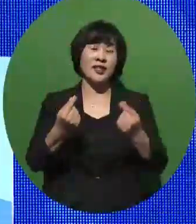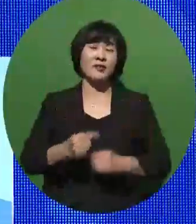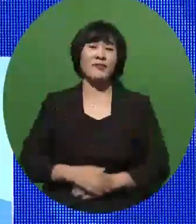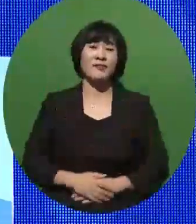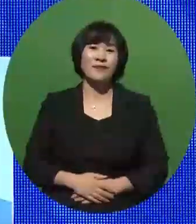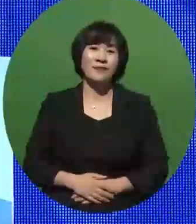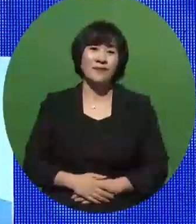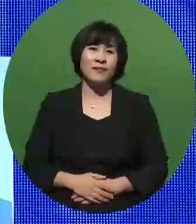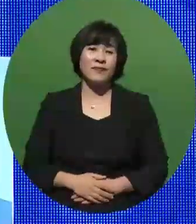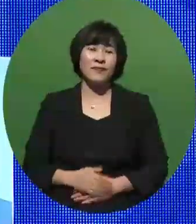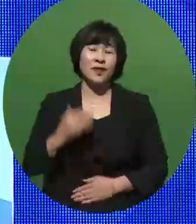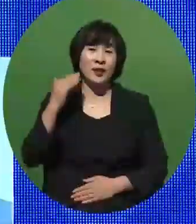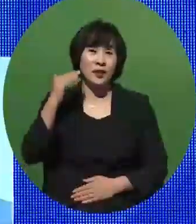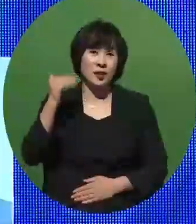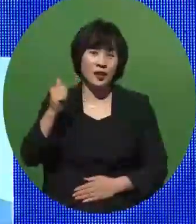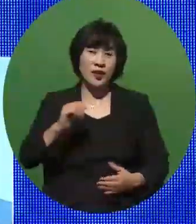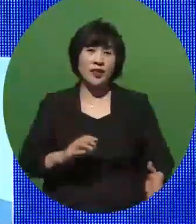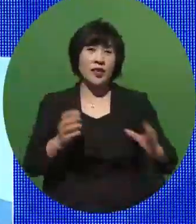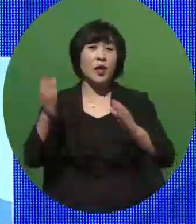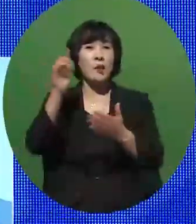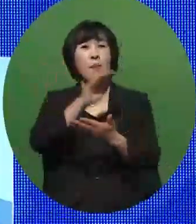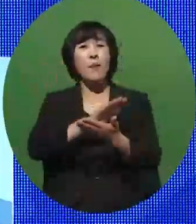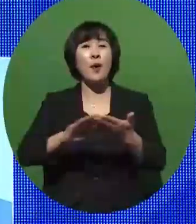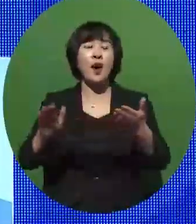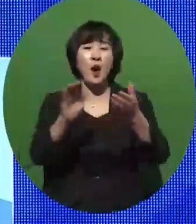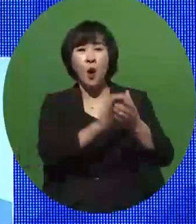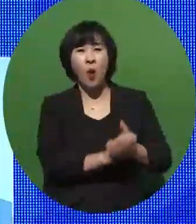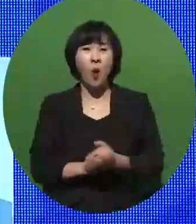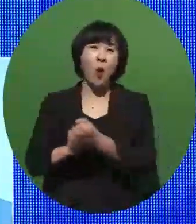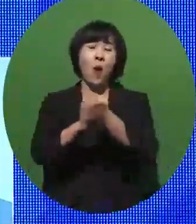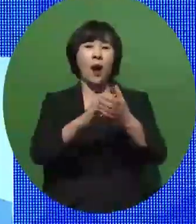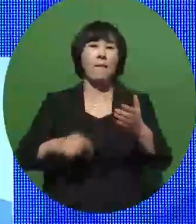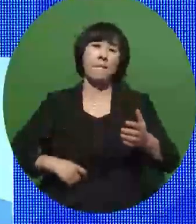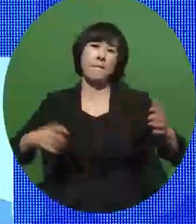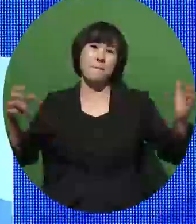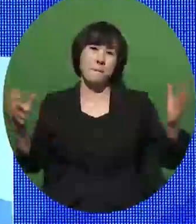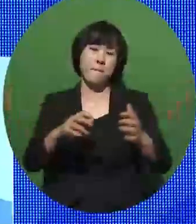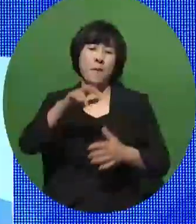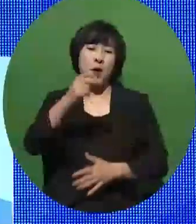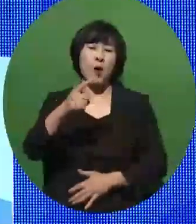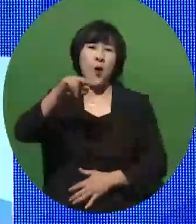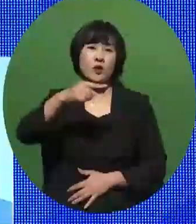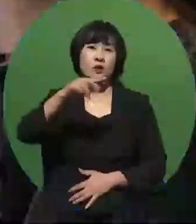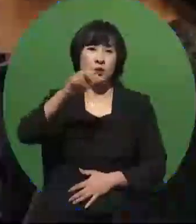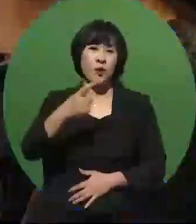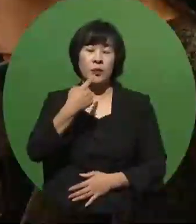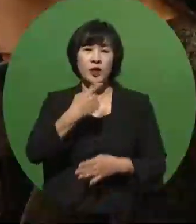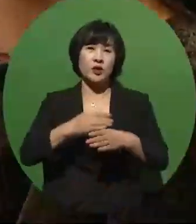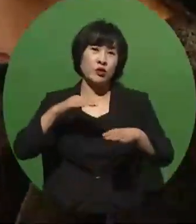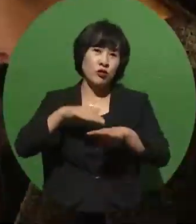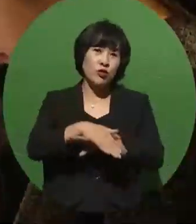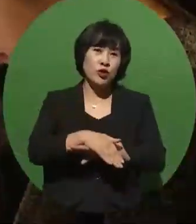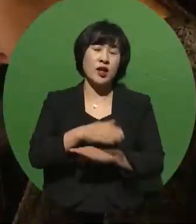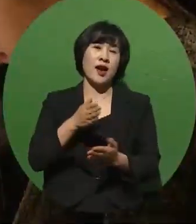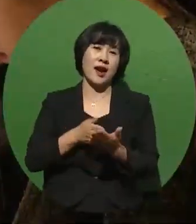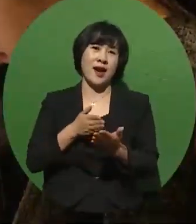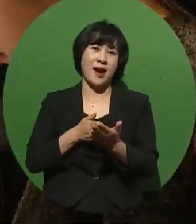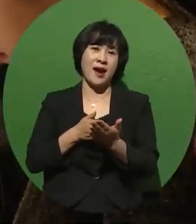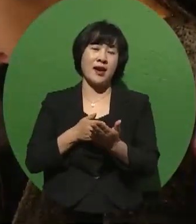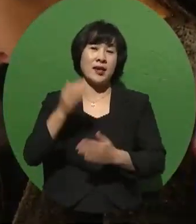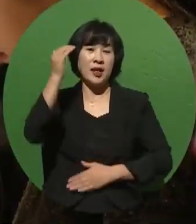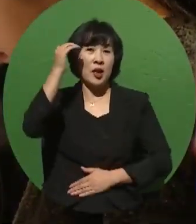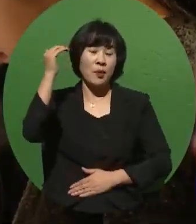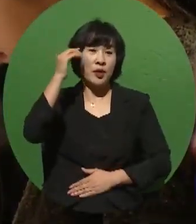deeply rooted in the spirit of Jeollanamdo province, which is a spirit of community. The president emphasized